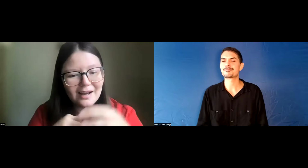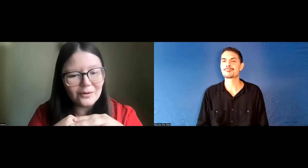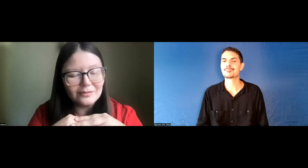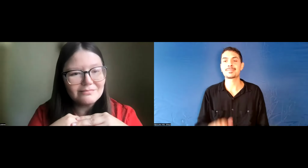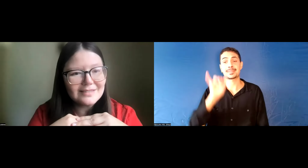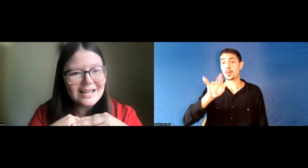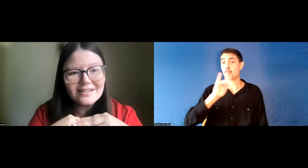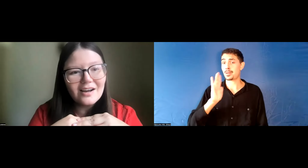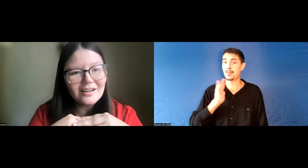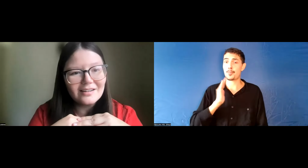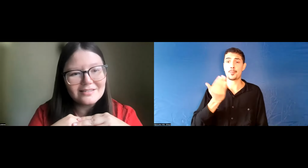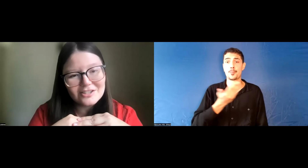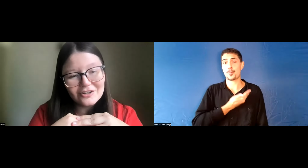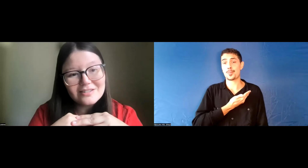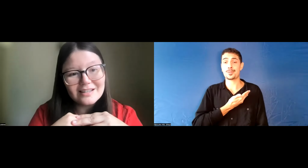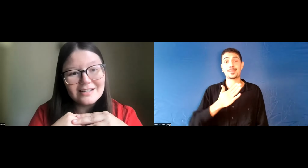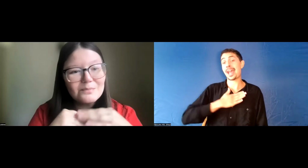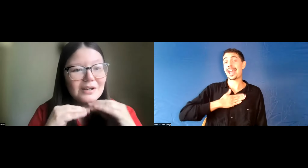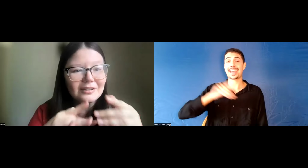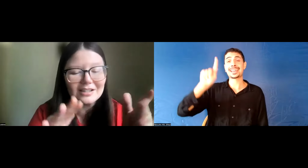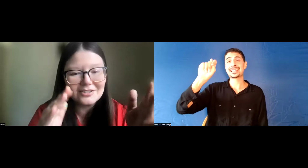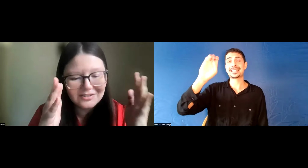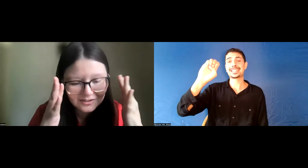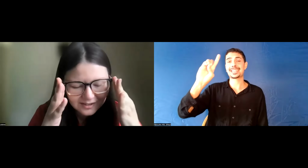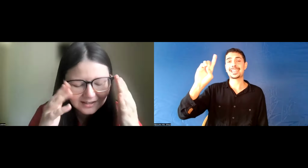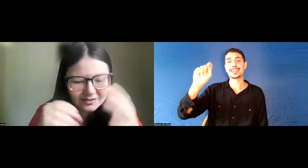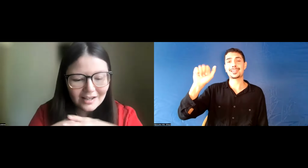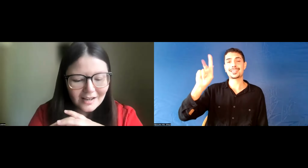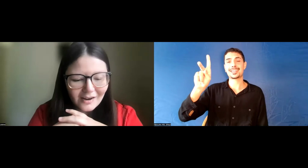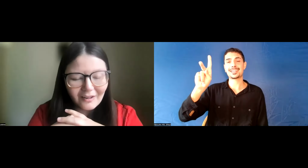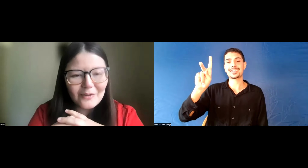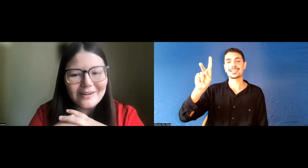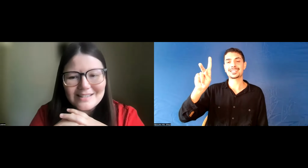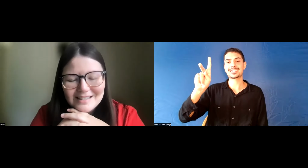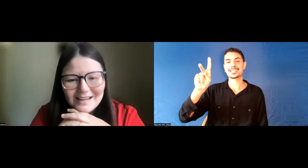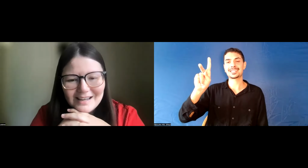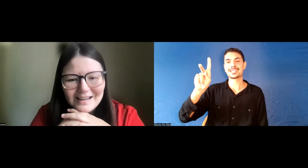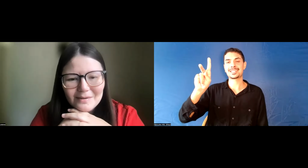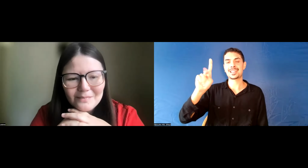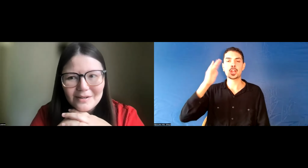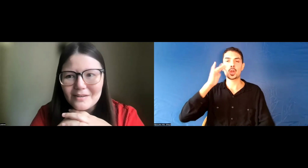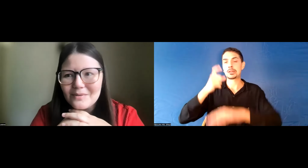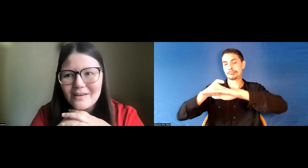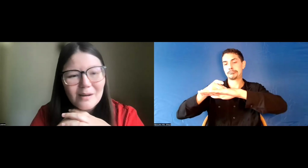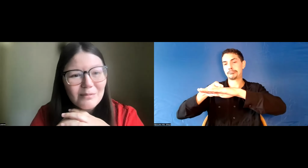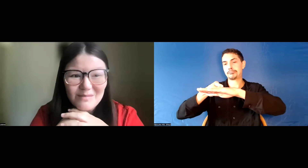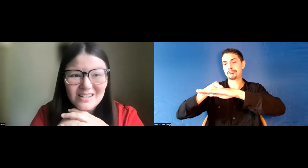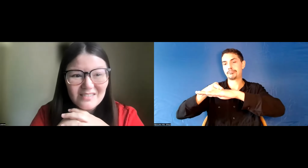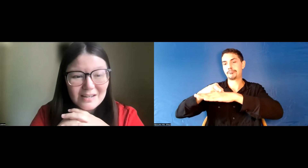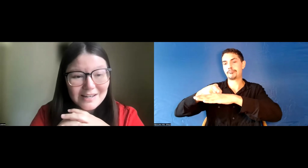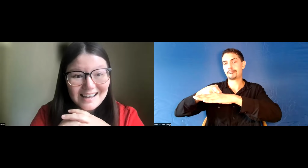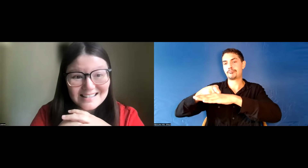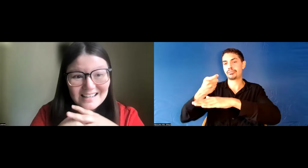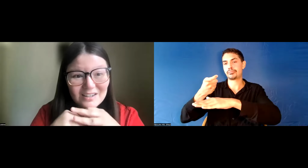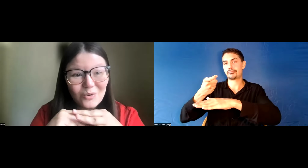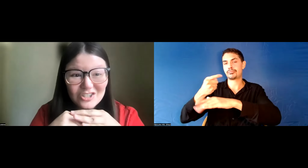my hour TED Talk on SARTs, and it's barely touching the surface of all I want to say. But we have a couple of minutes. If